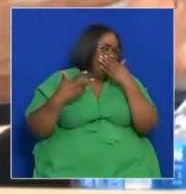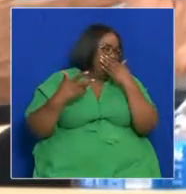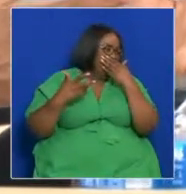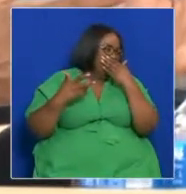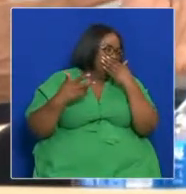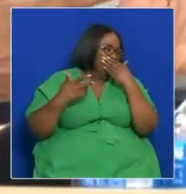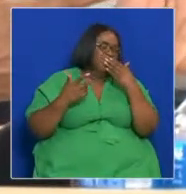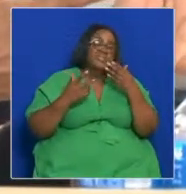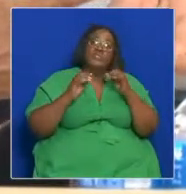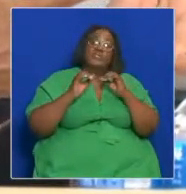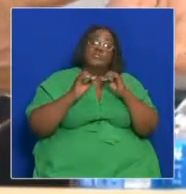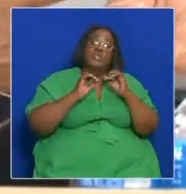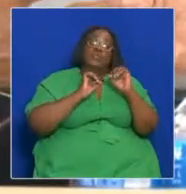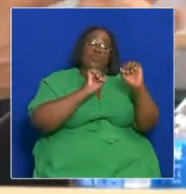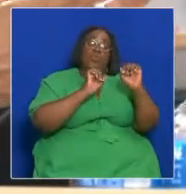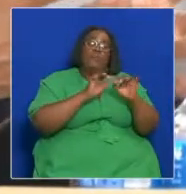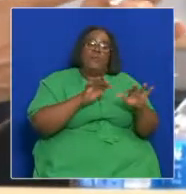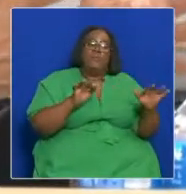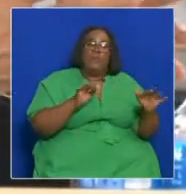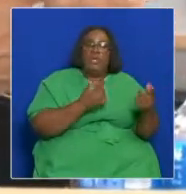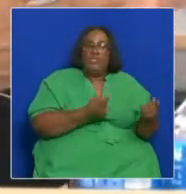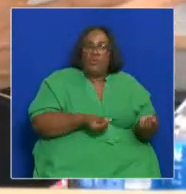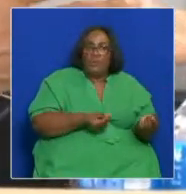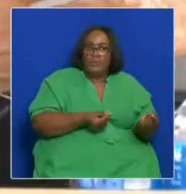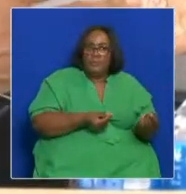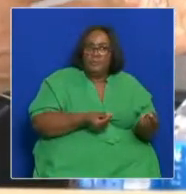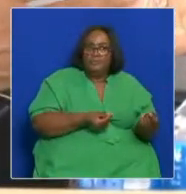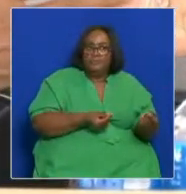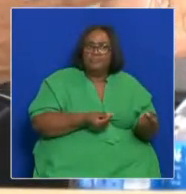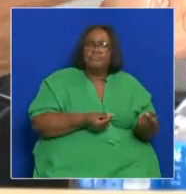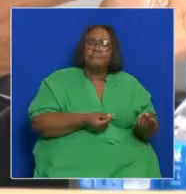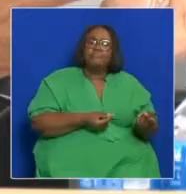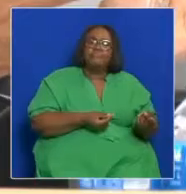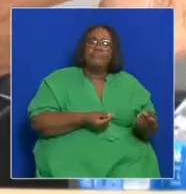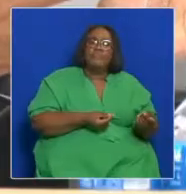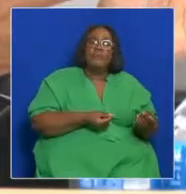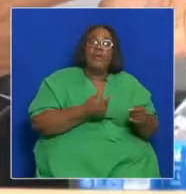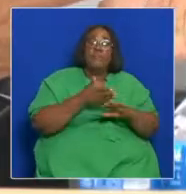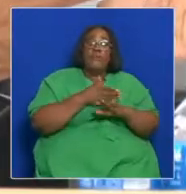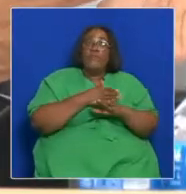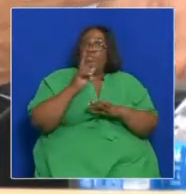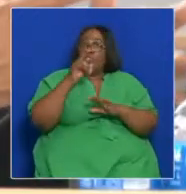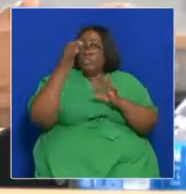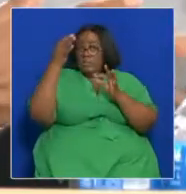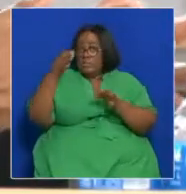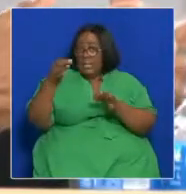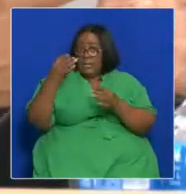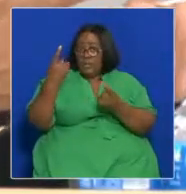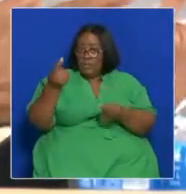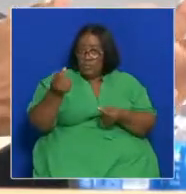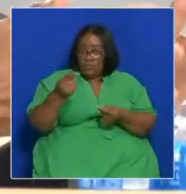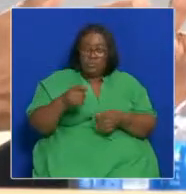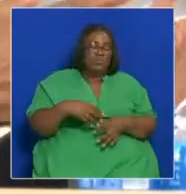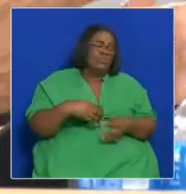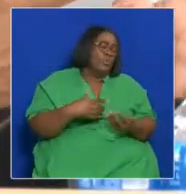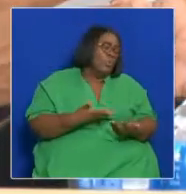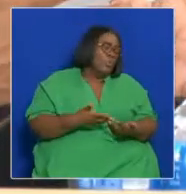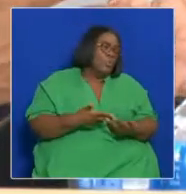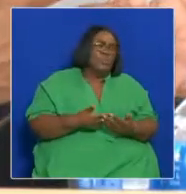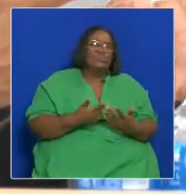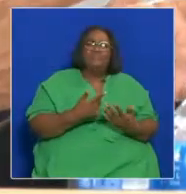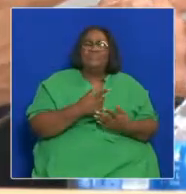and what they put together as it before she makes a decision, does advising